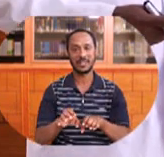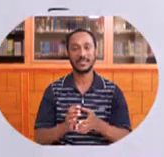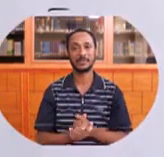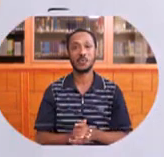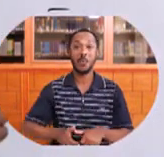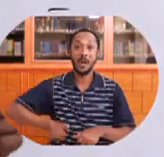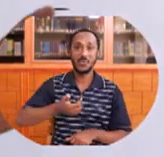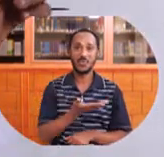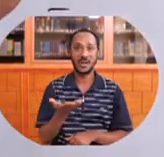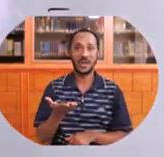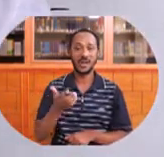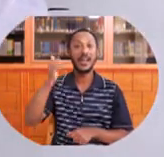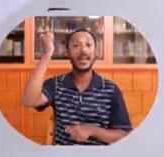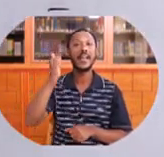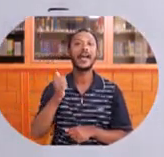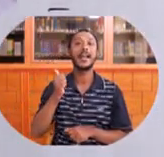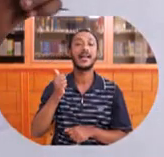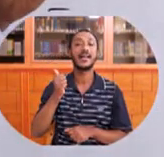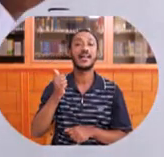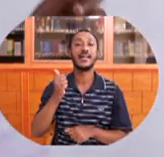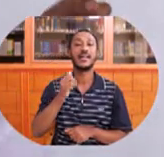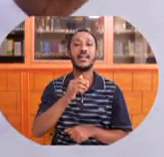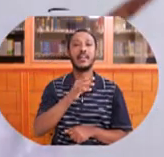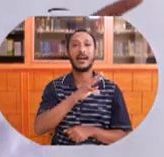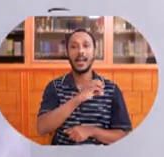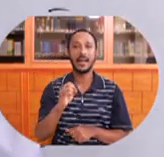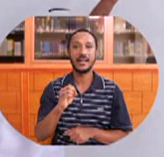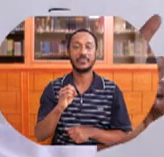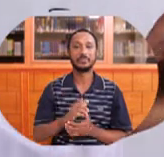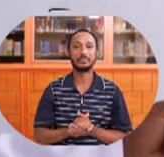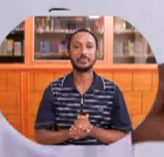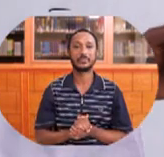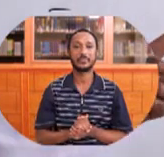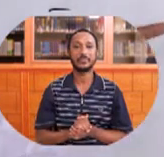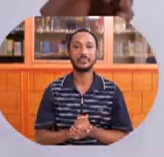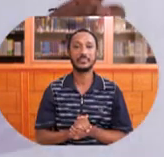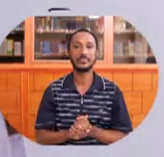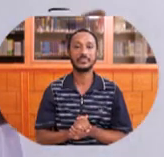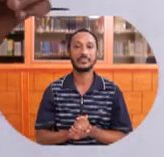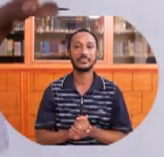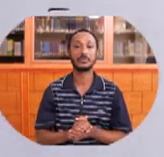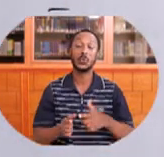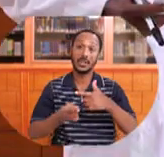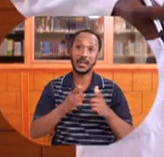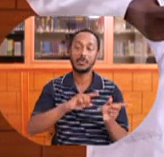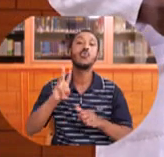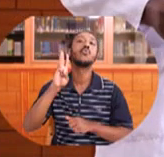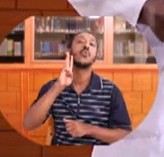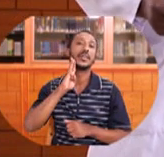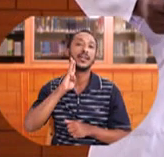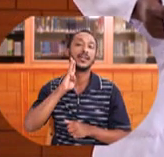see air, and that we are going to see in the next discussion, water.